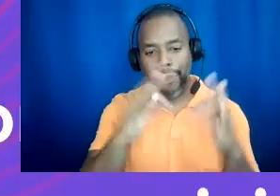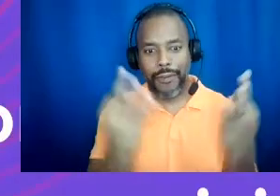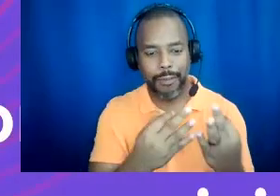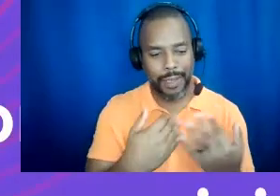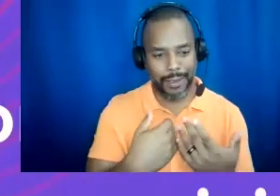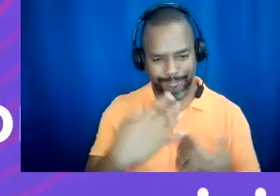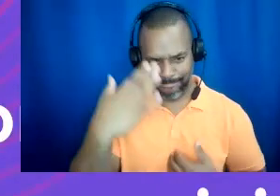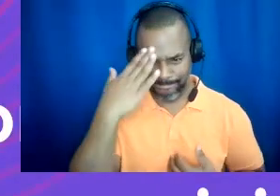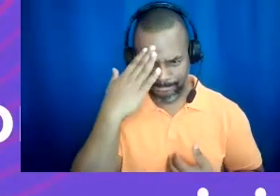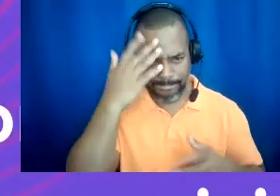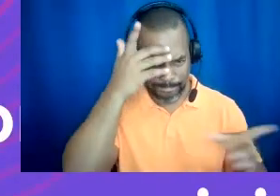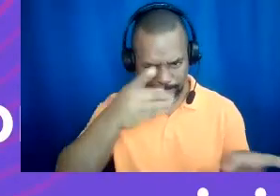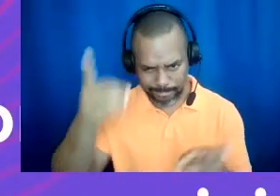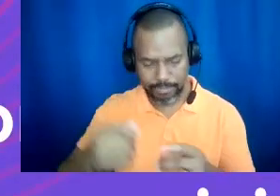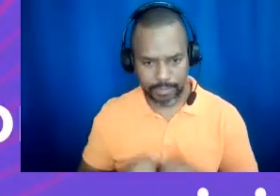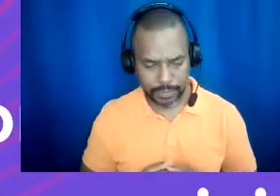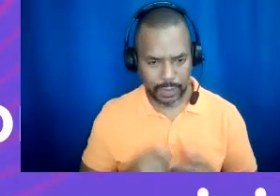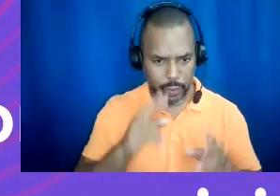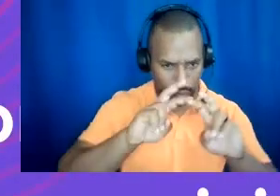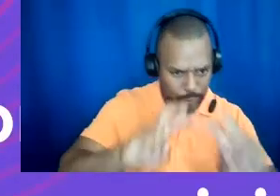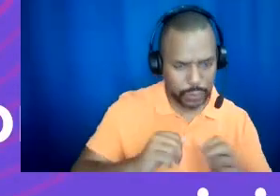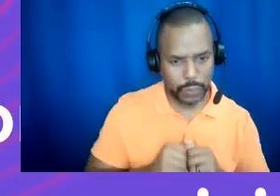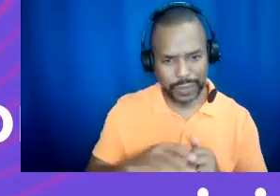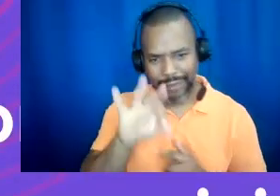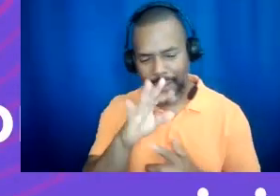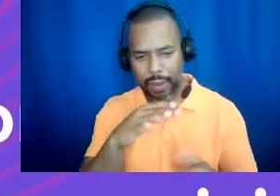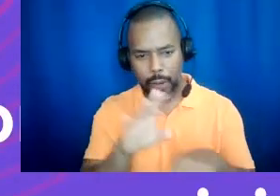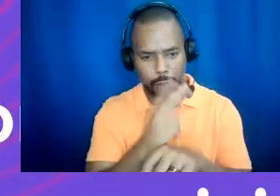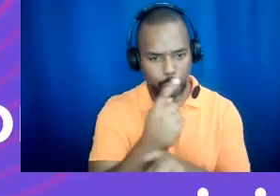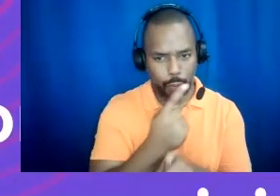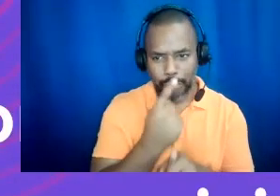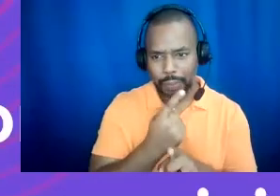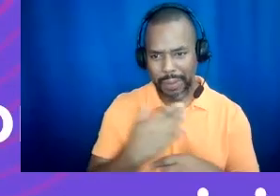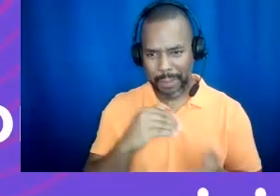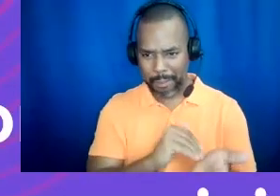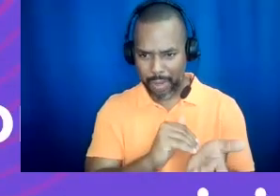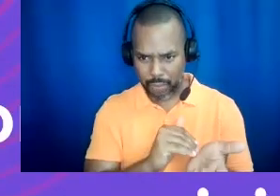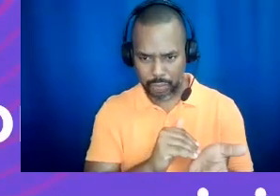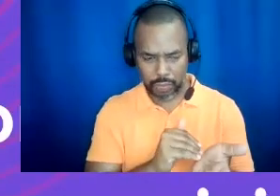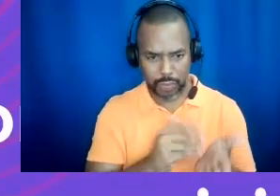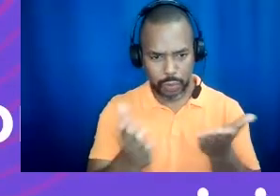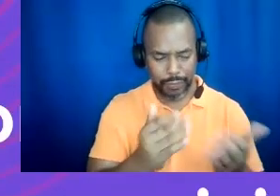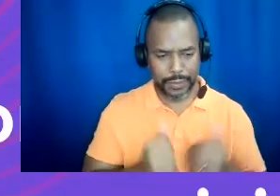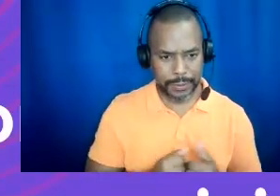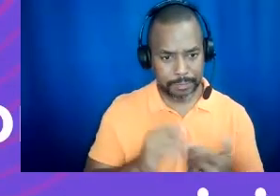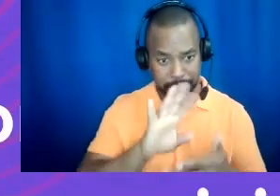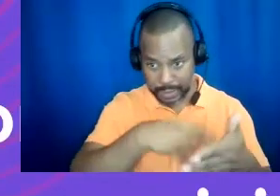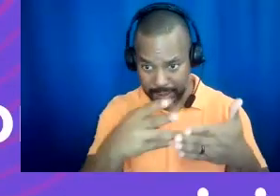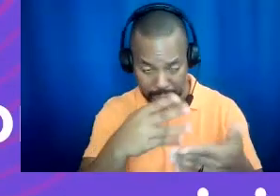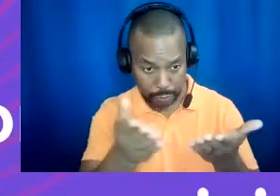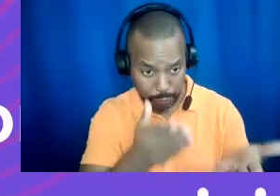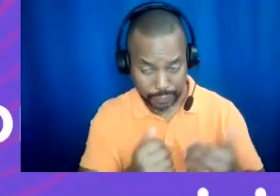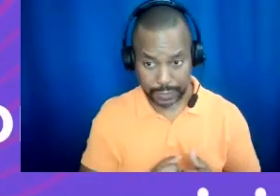healthcare, resolving problems, and accessing appropriate medical services. They can help schedule appointments with your doctors or your